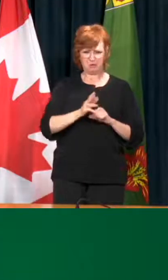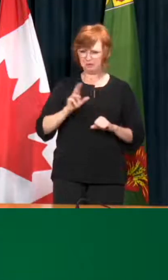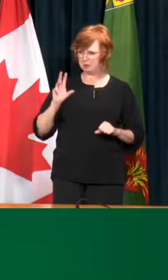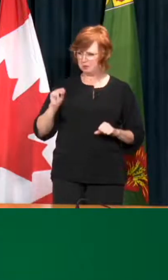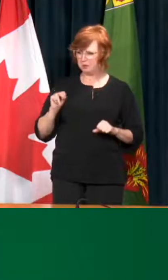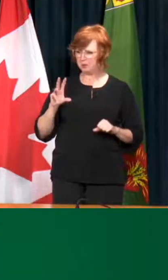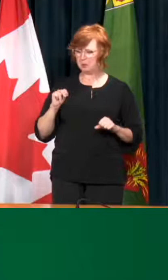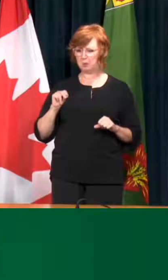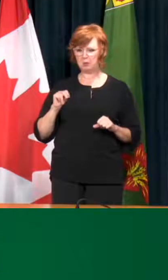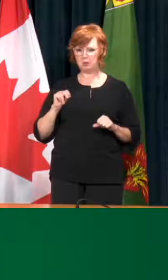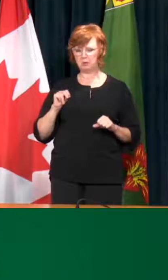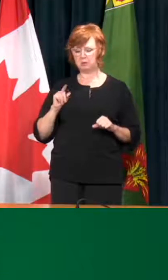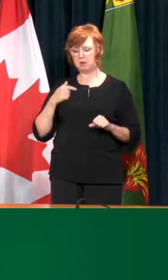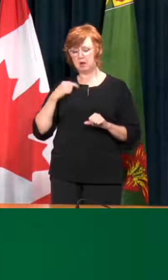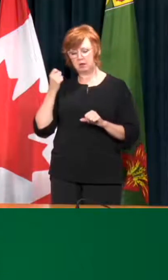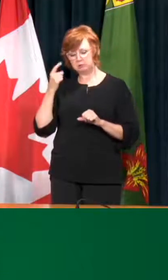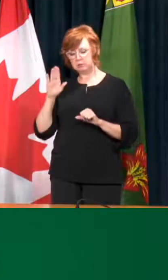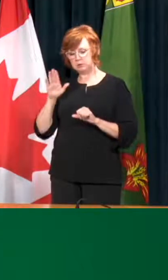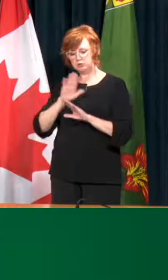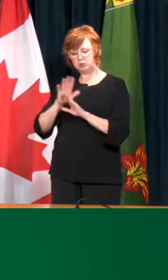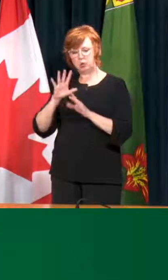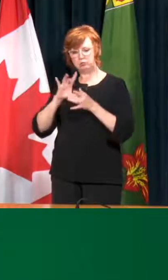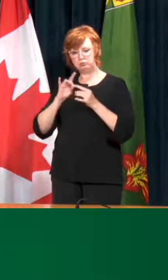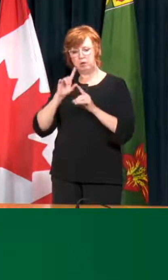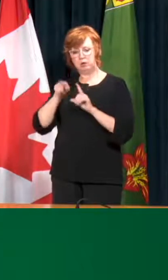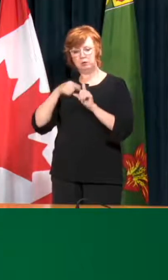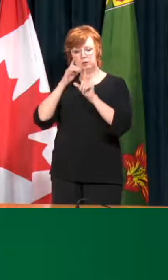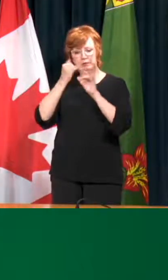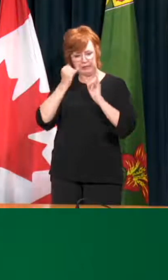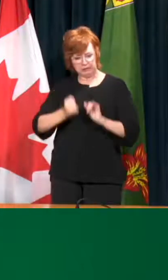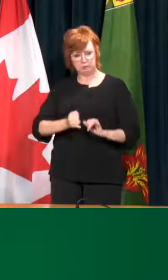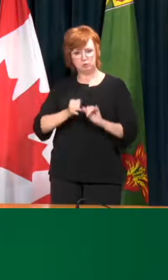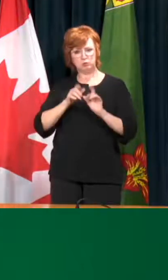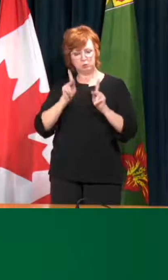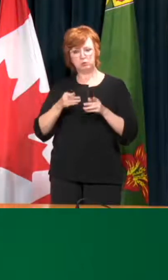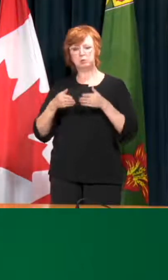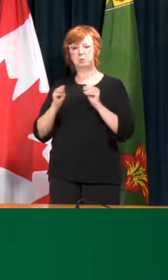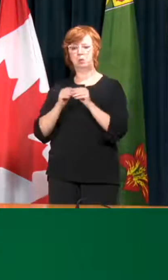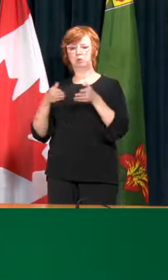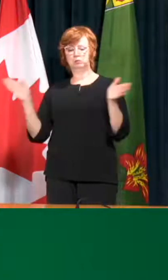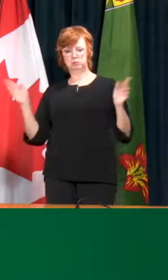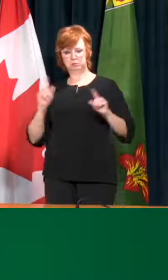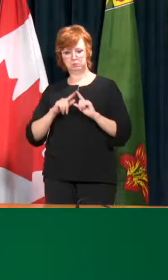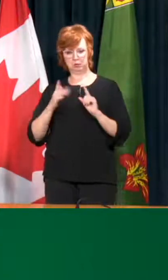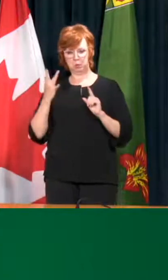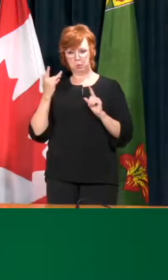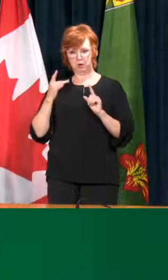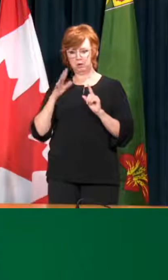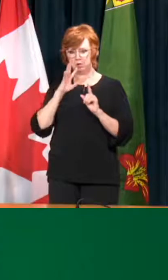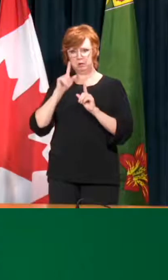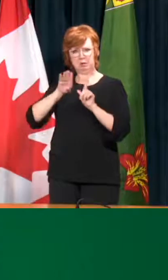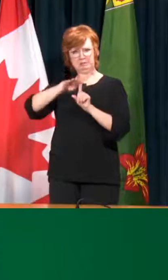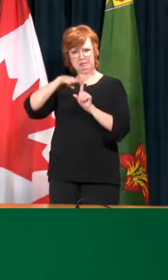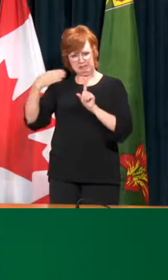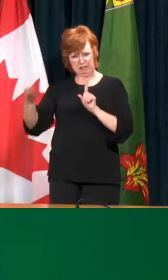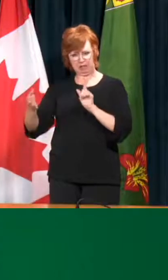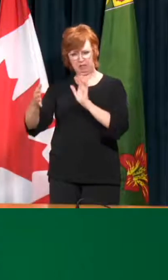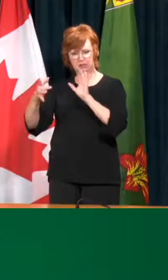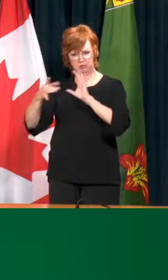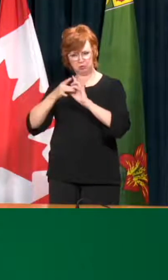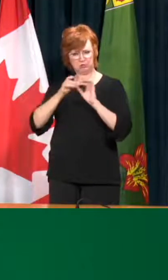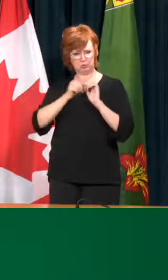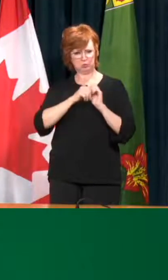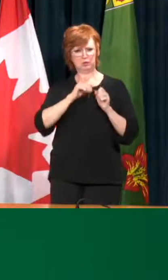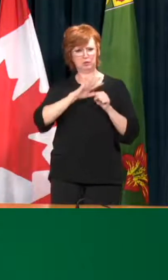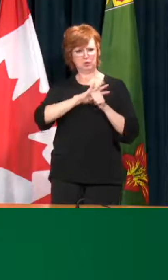provide in terms of background on that case, even just in how a determination is made that a death can be attributed to COVID-19, or if